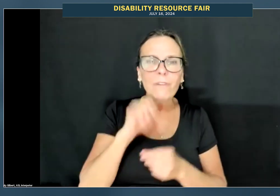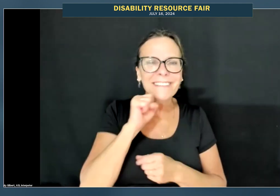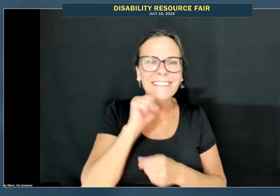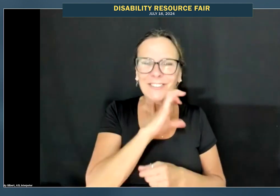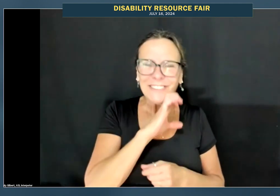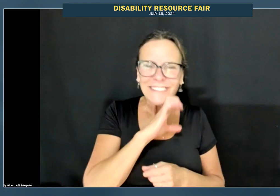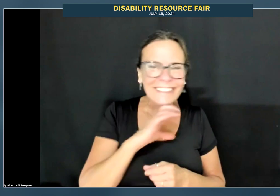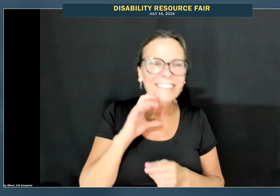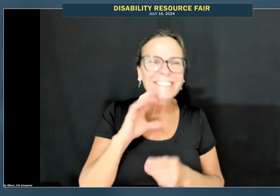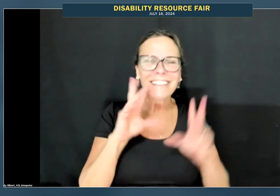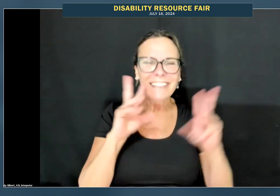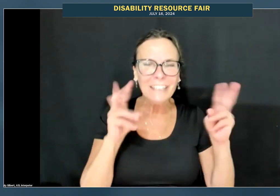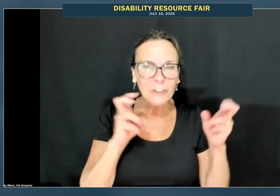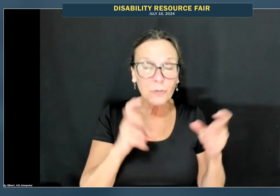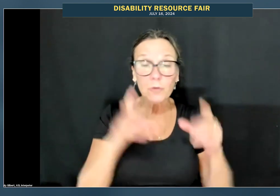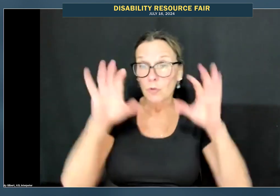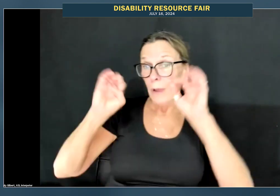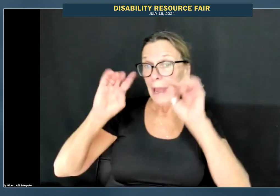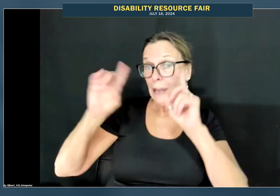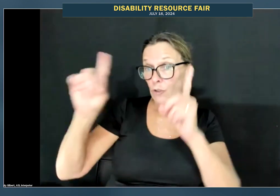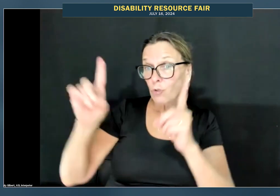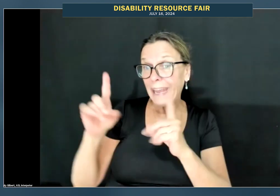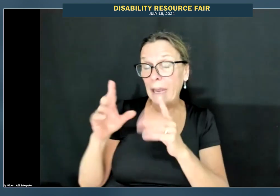folks about senior safety,